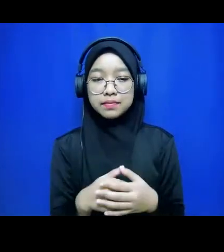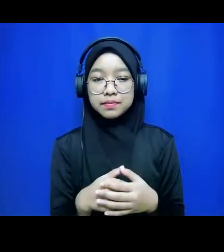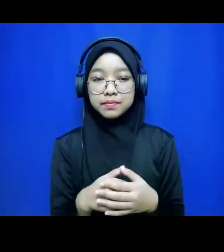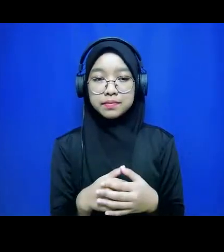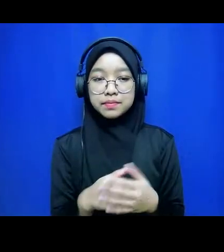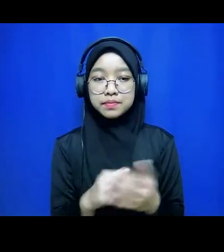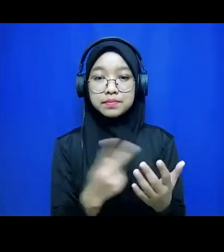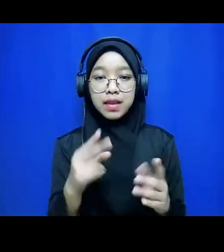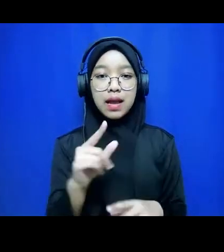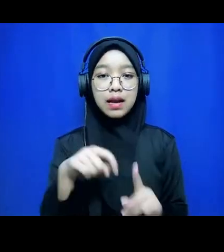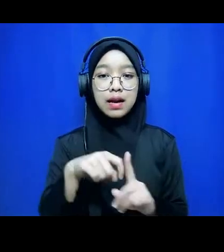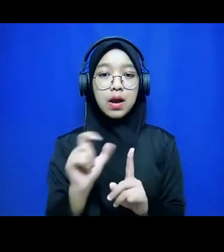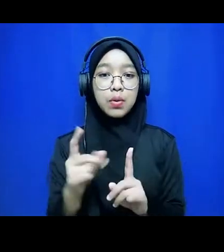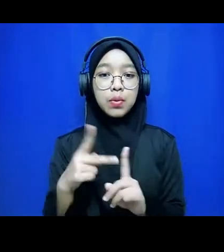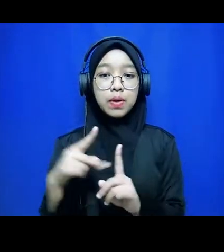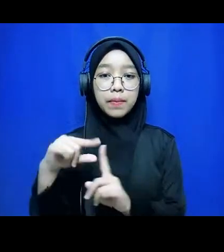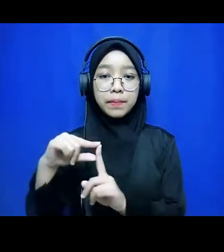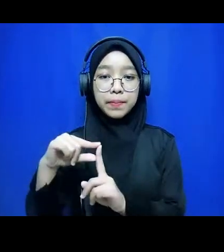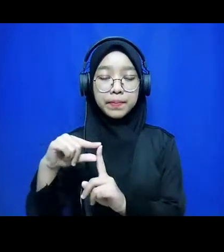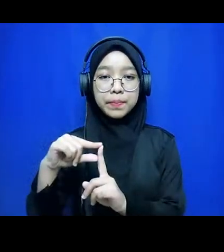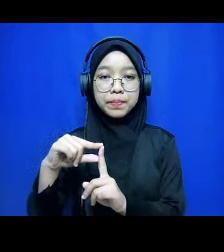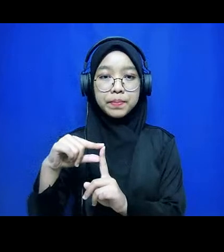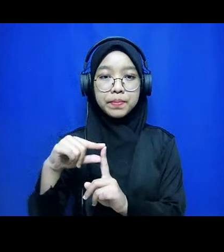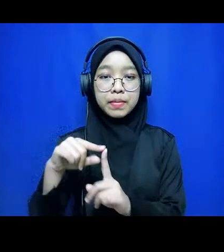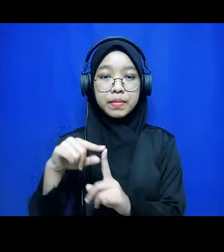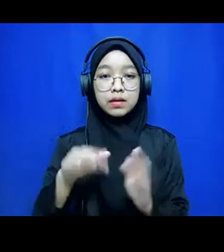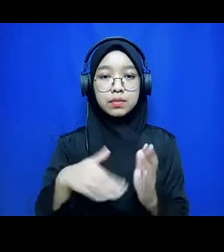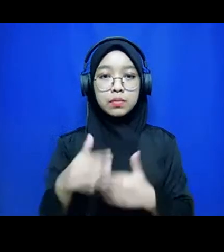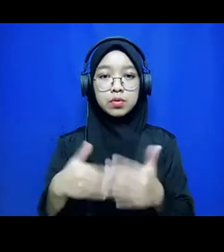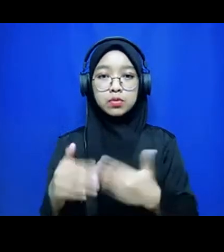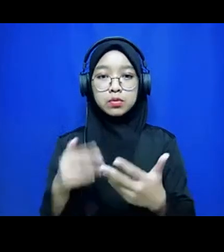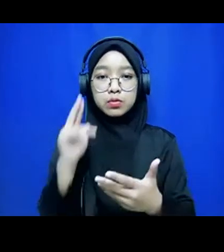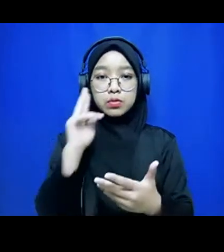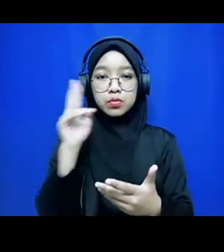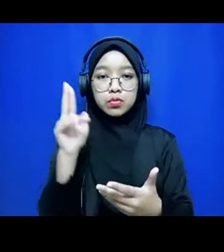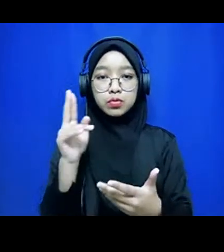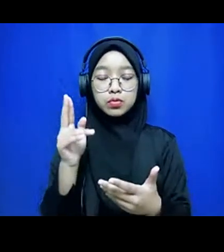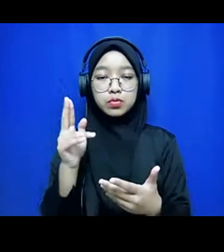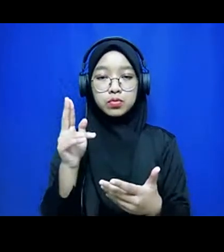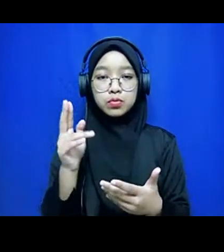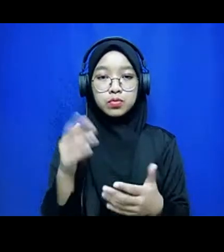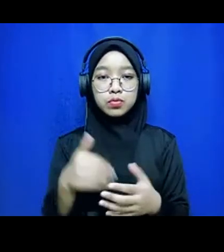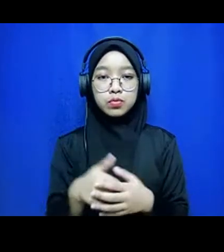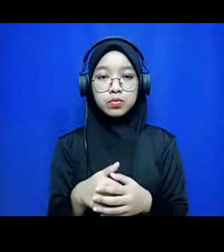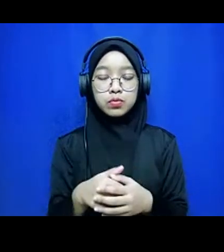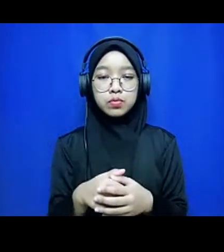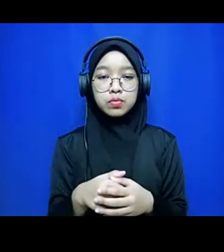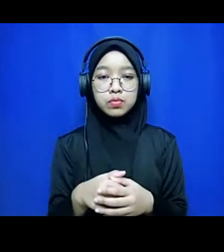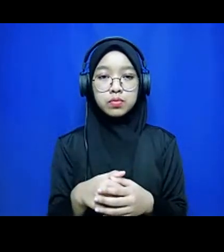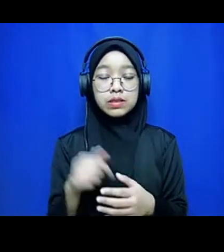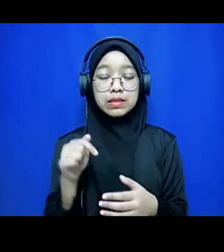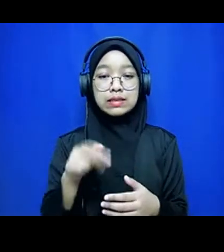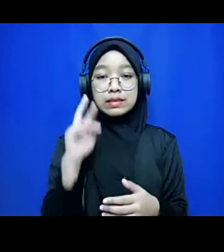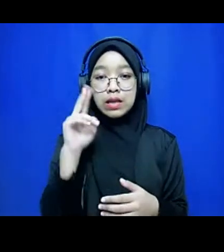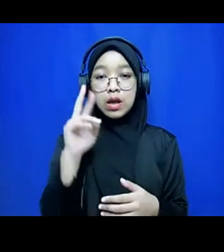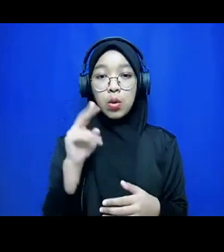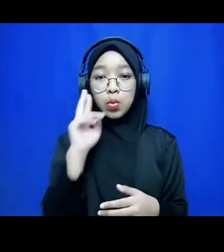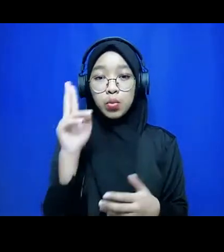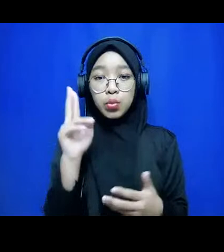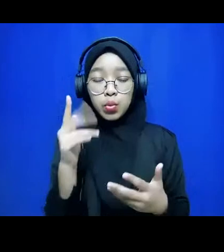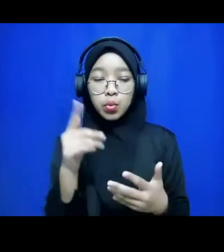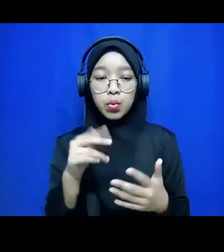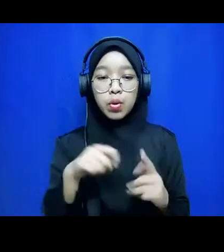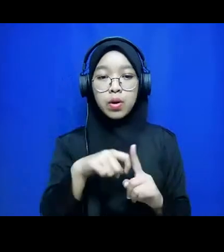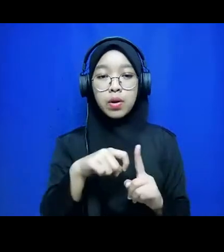Code. If we can keep going to oversee this process, we can keep to